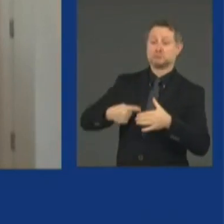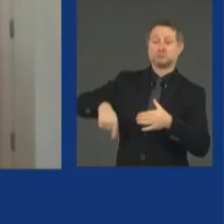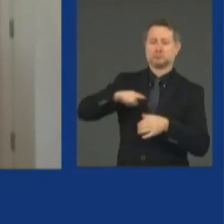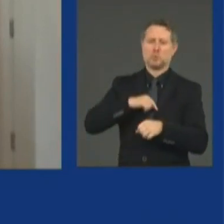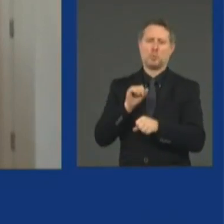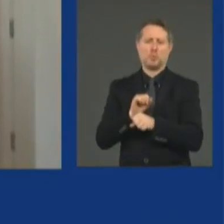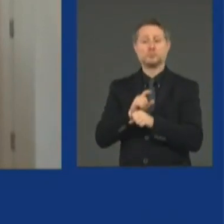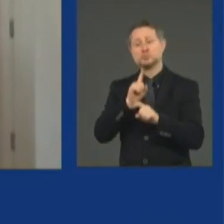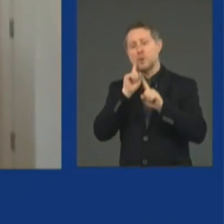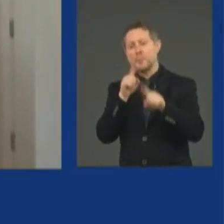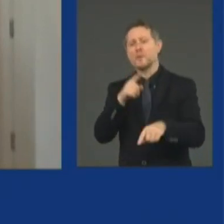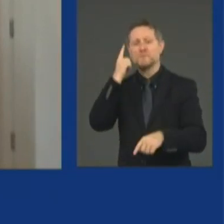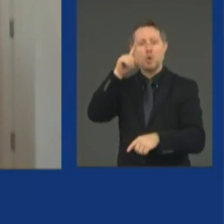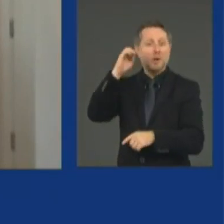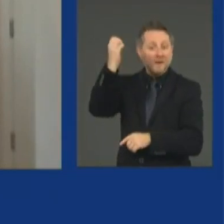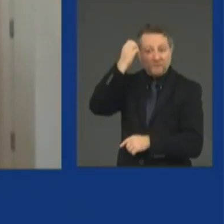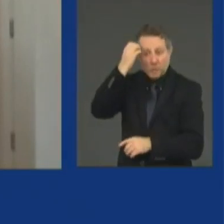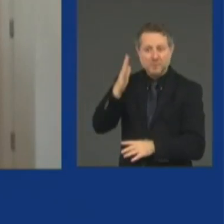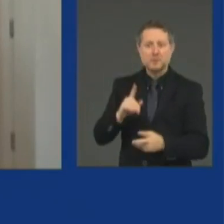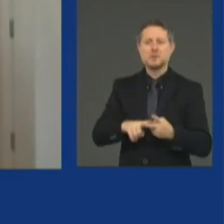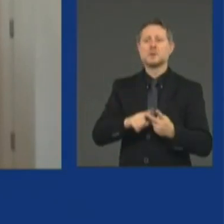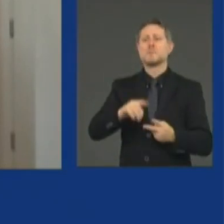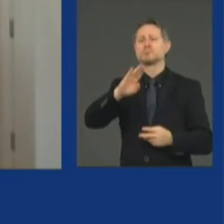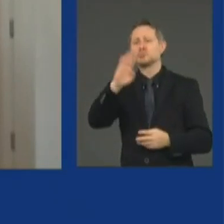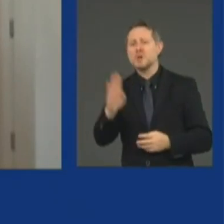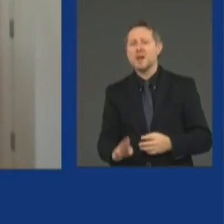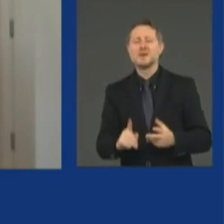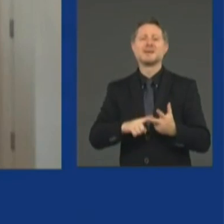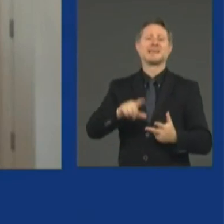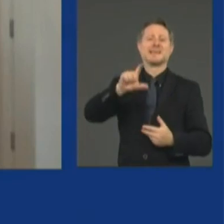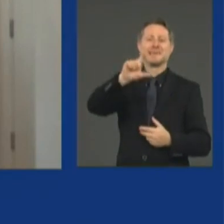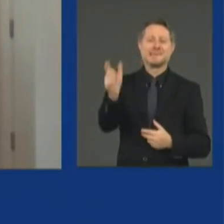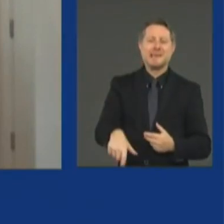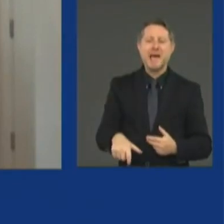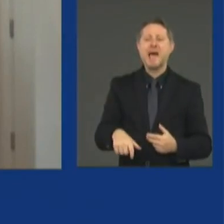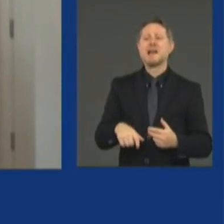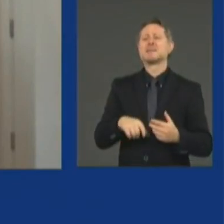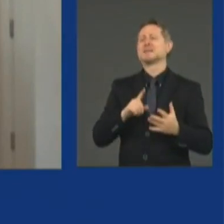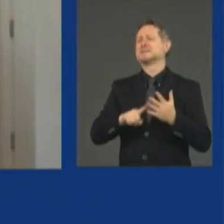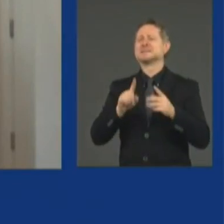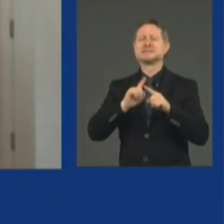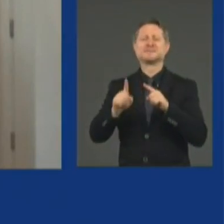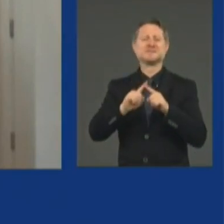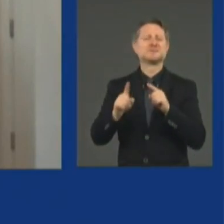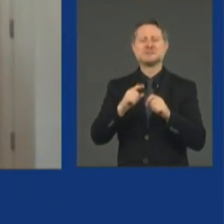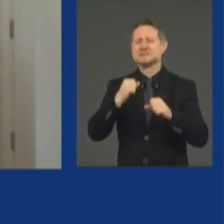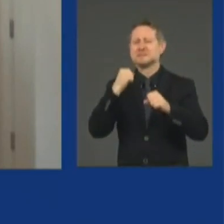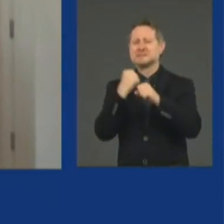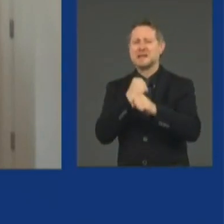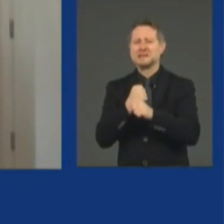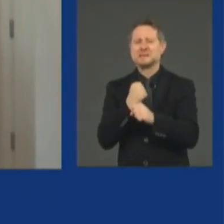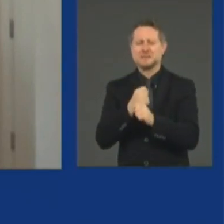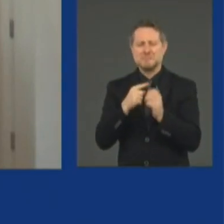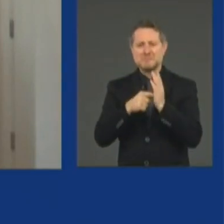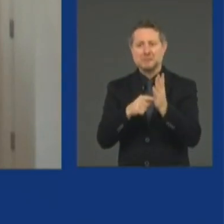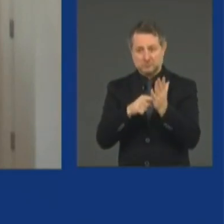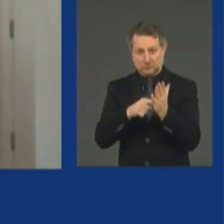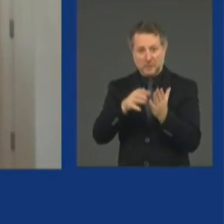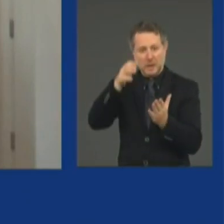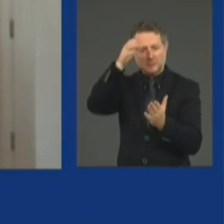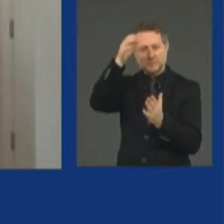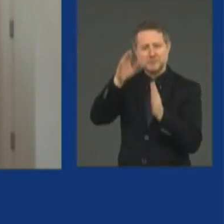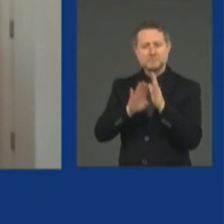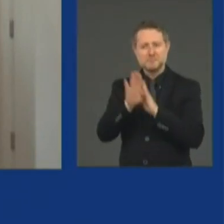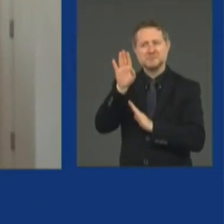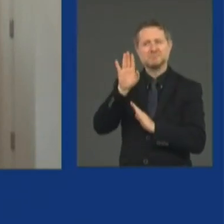Brazil, Italy, relying on data from Google, as well as open source statistical tools developed at Columbia University. Thanks to these